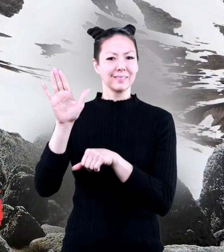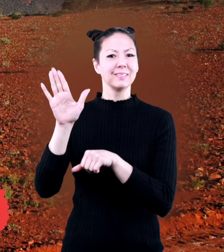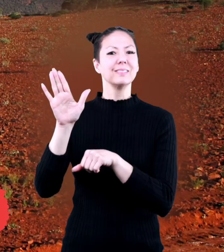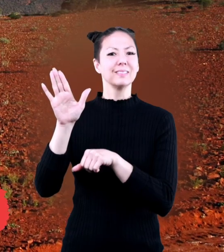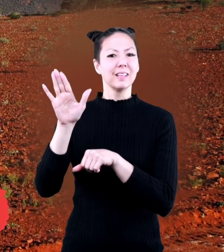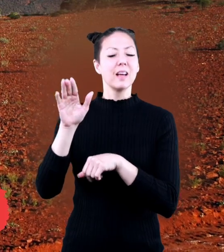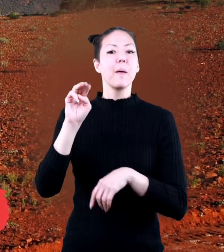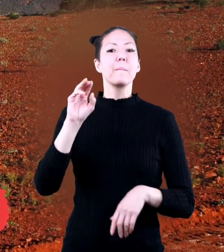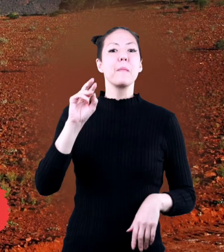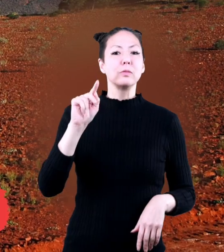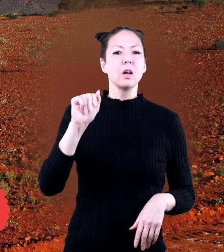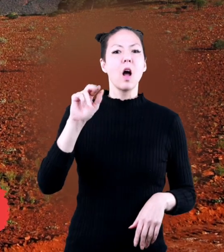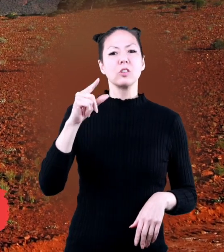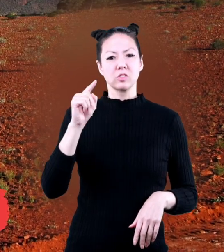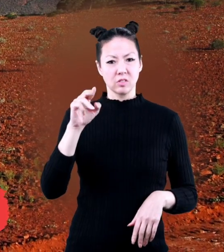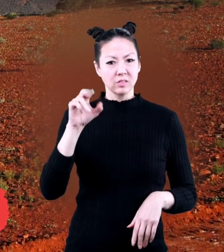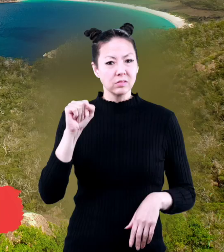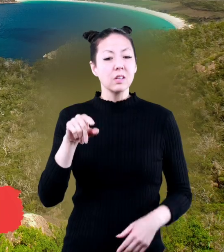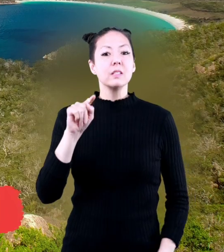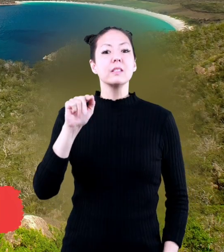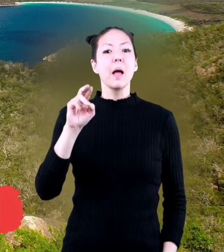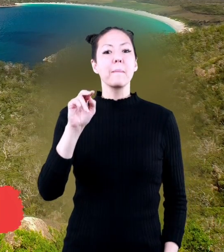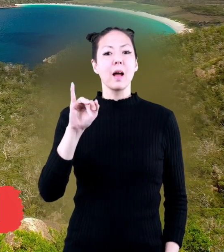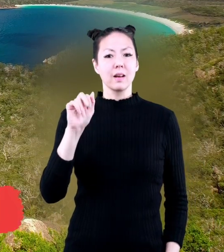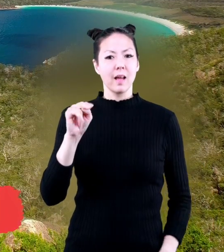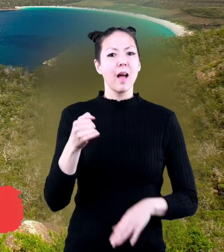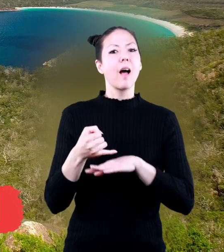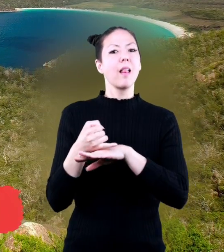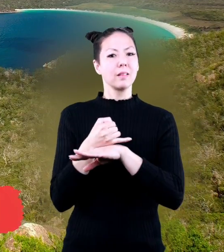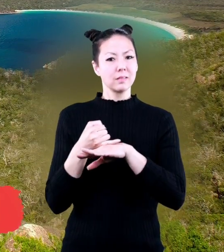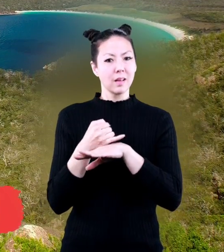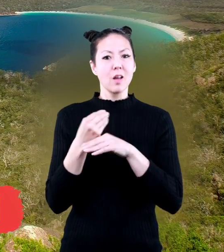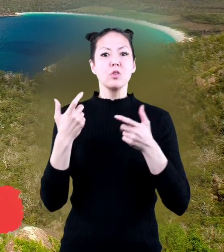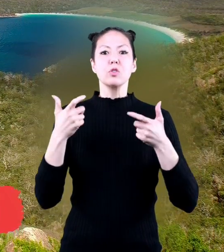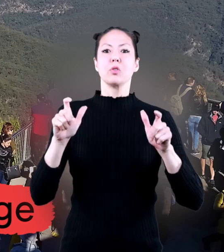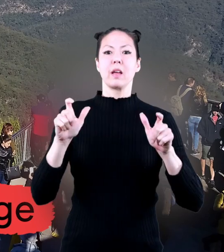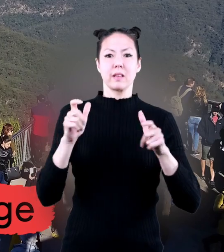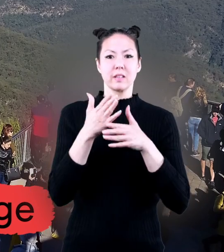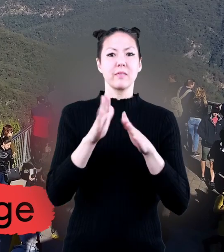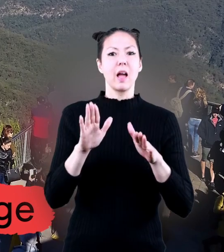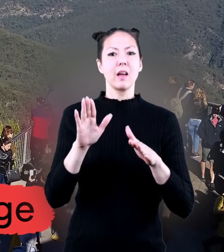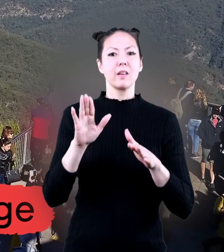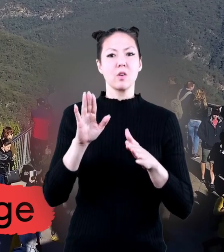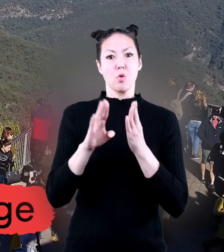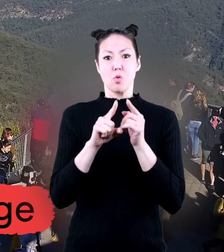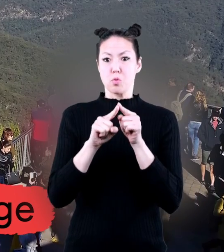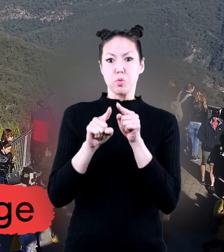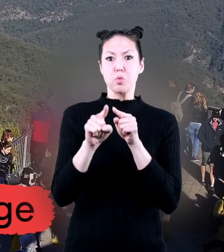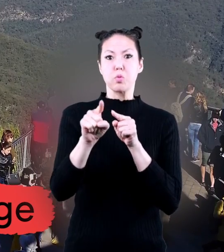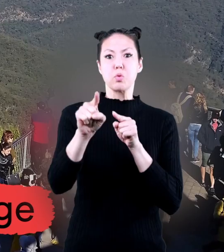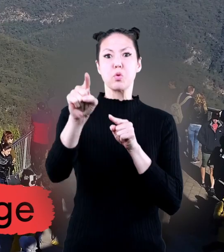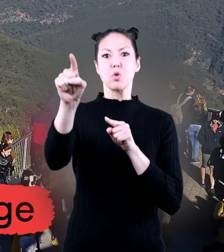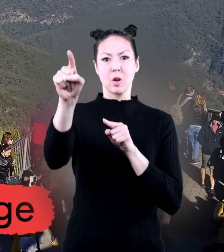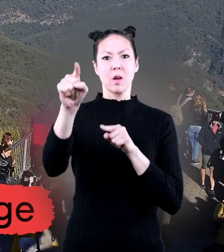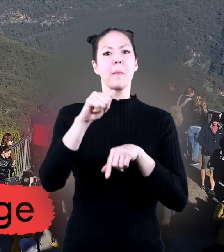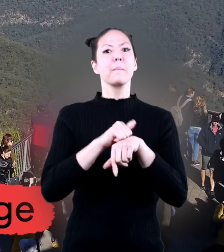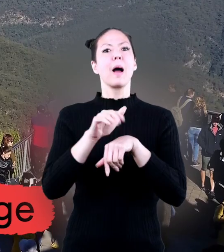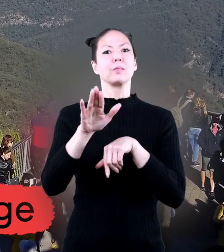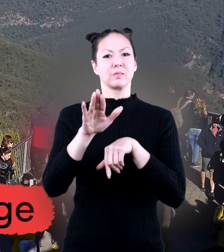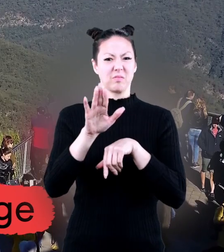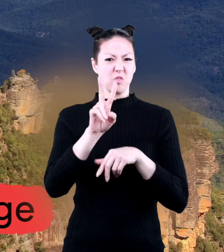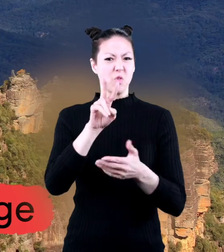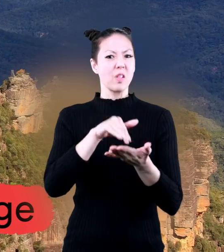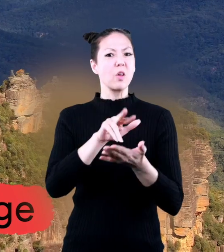Alps, Mount Augustus, Tasmanian Island, and the Great Dividing Range, which